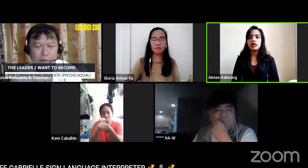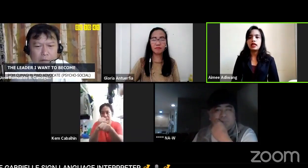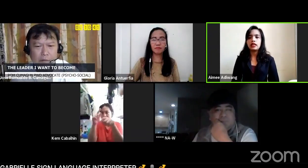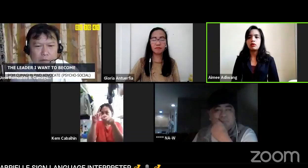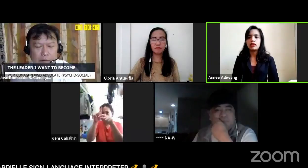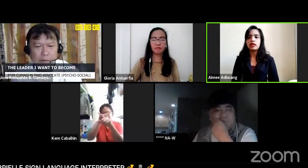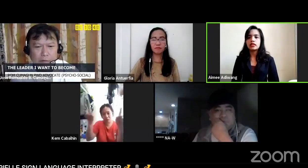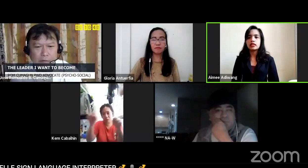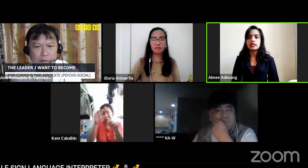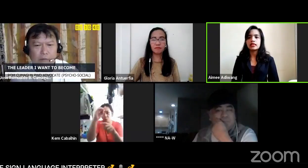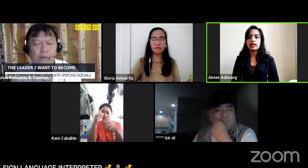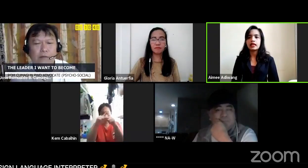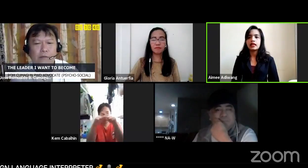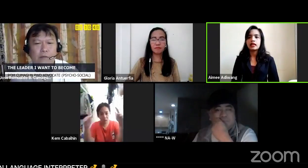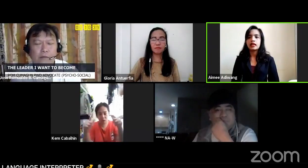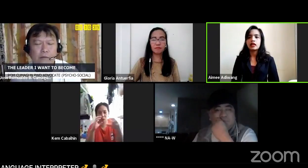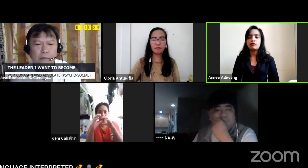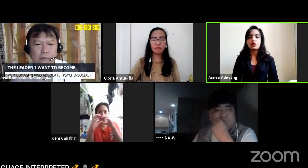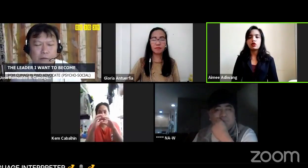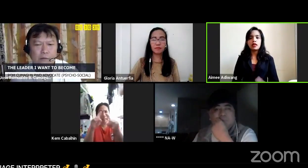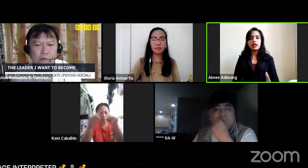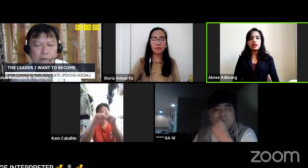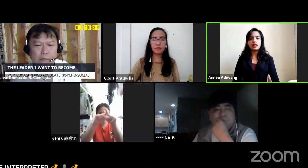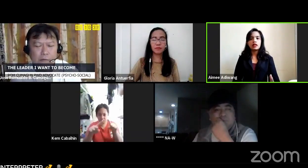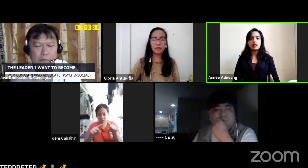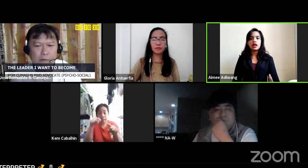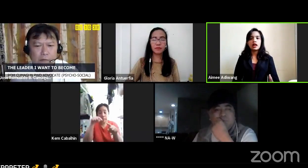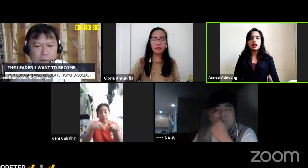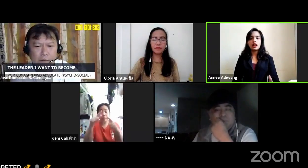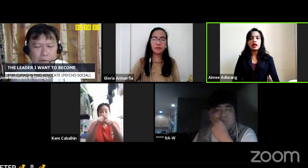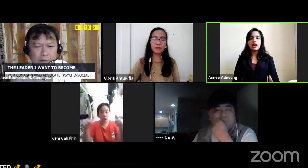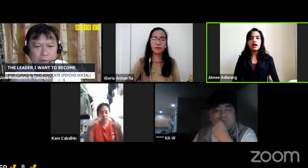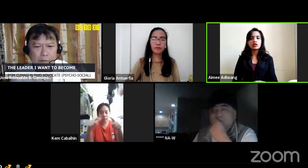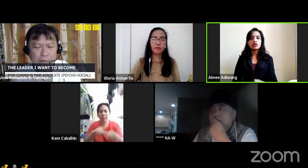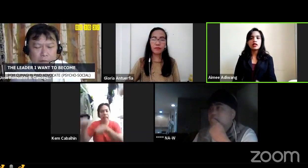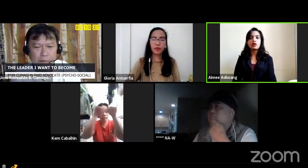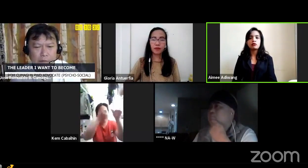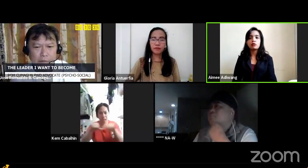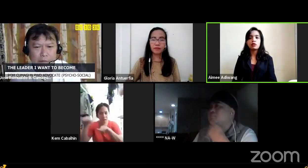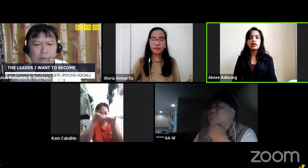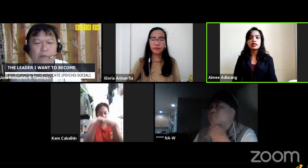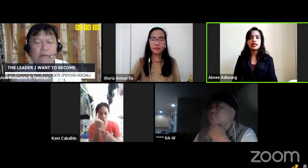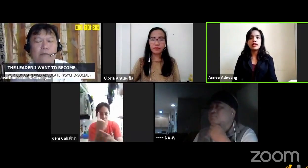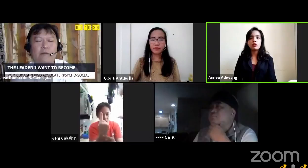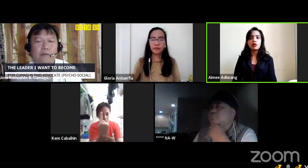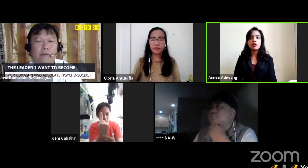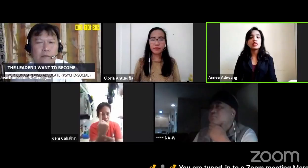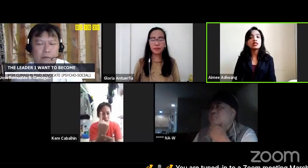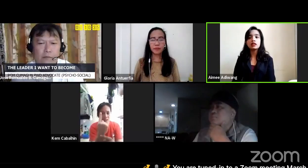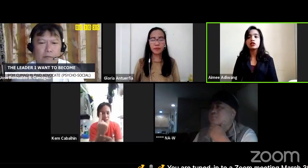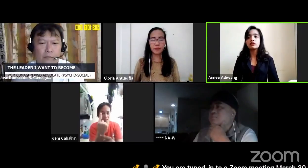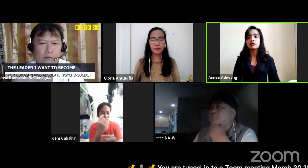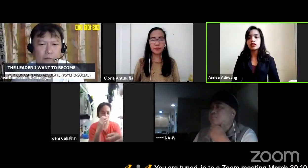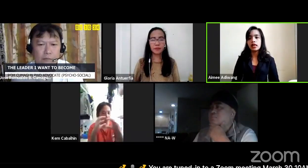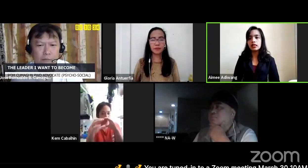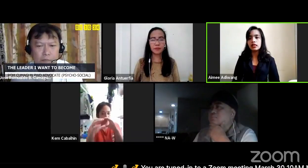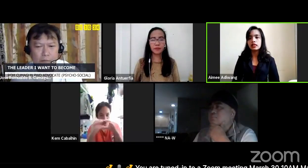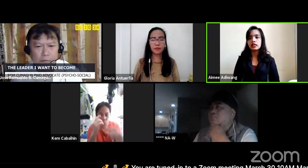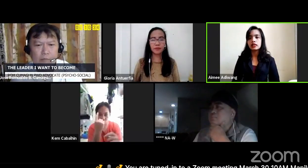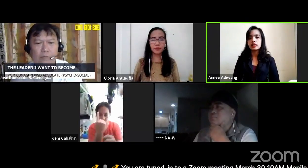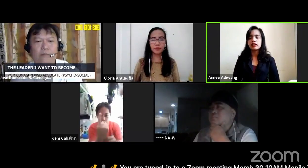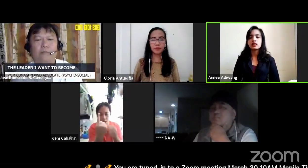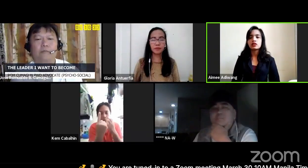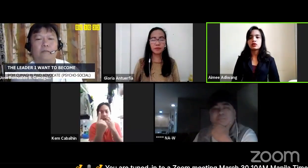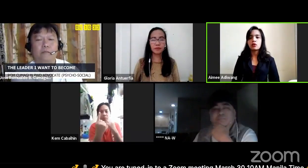in communicating with this, it's like if you communicate, I just like to inform you that sign language is not